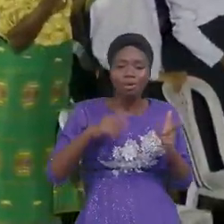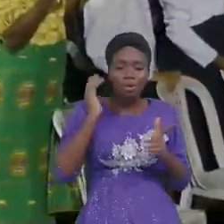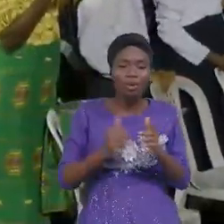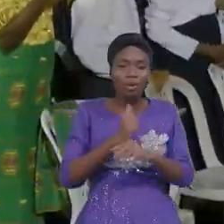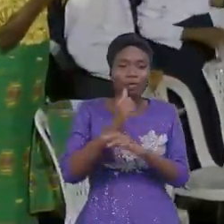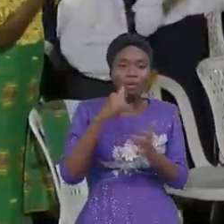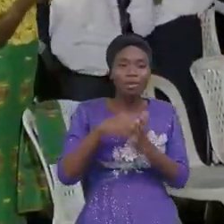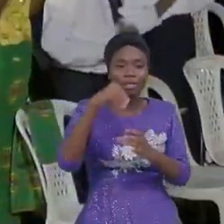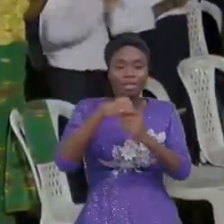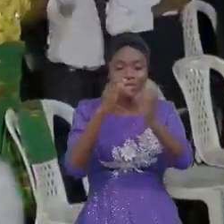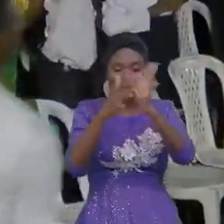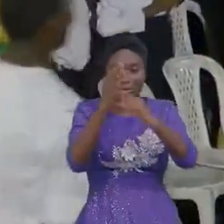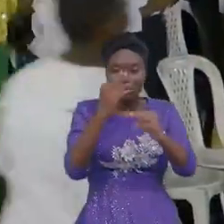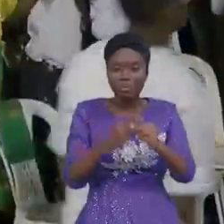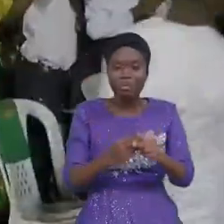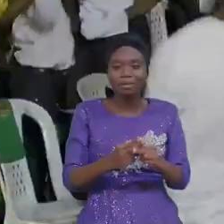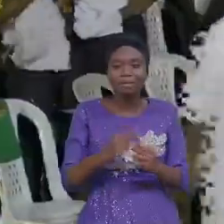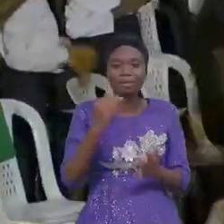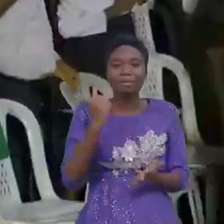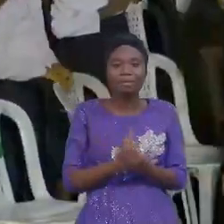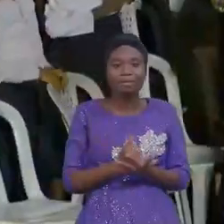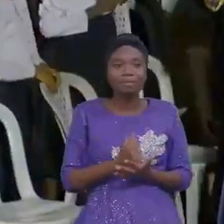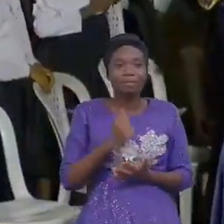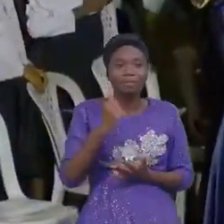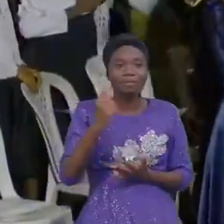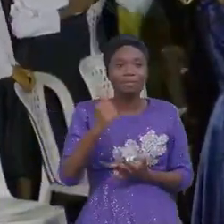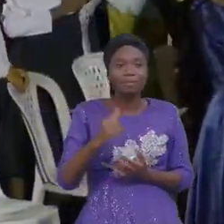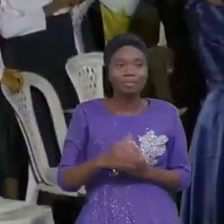it in Jesus' name. Amen.